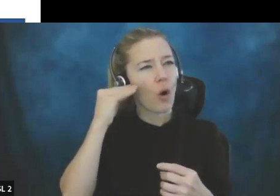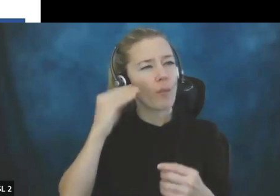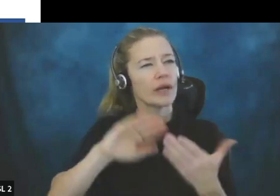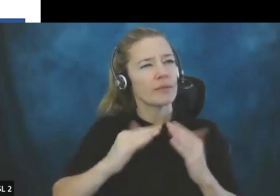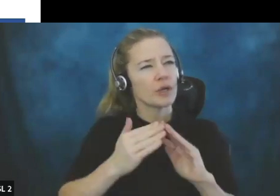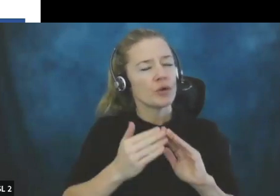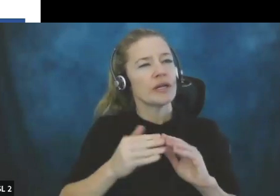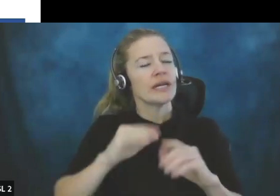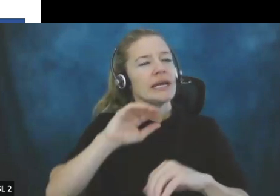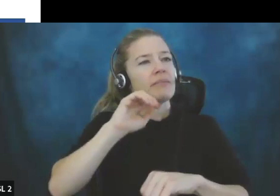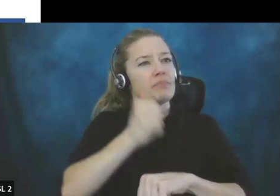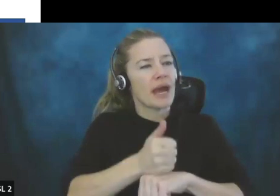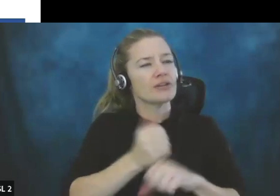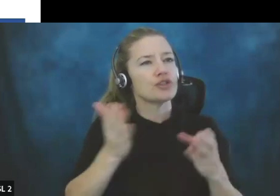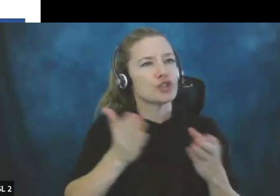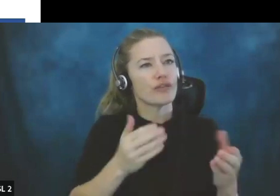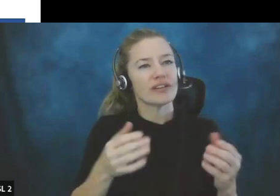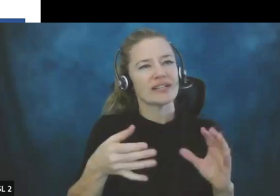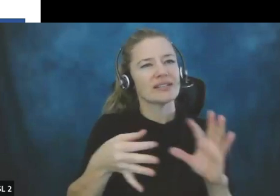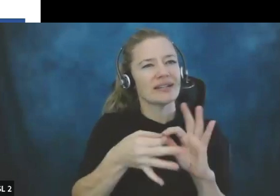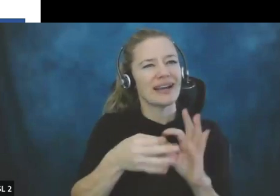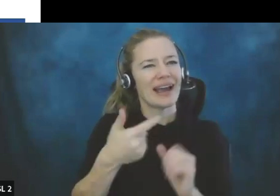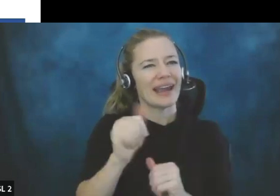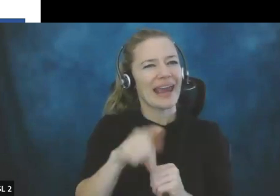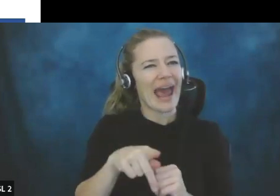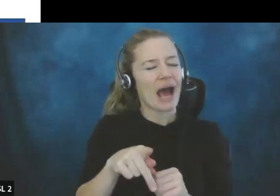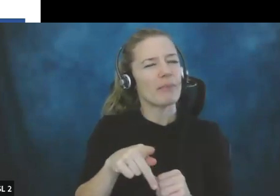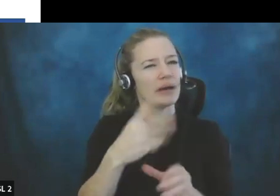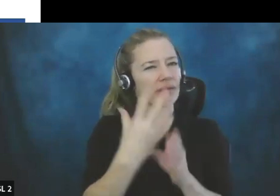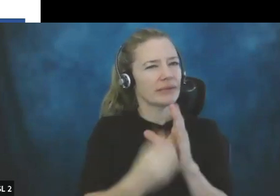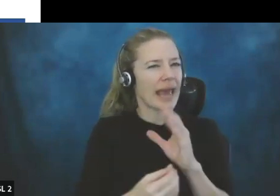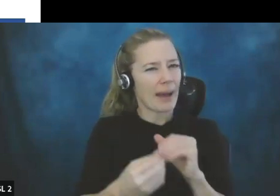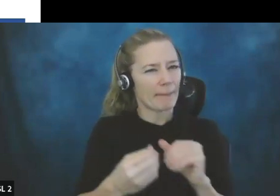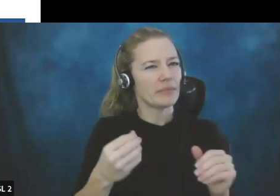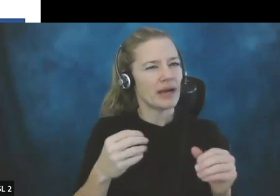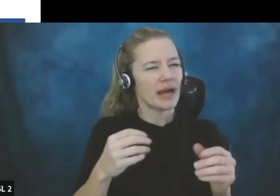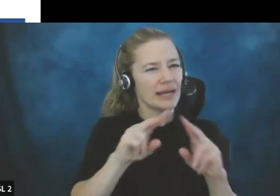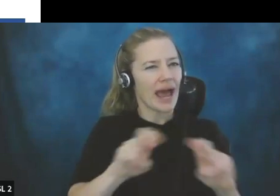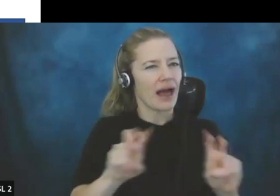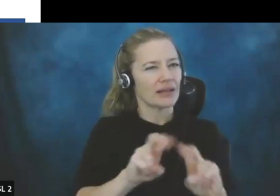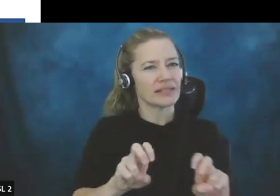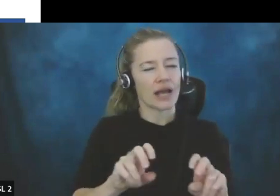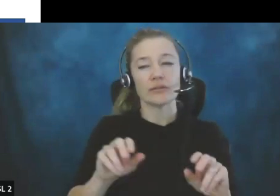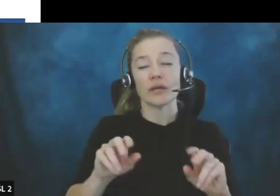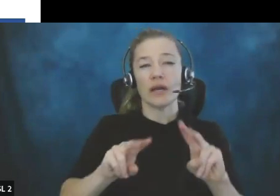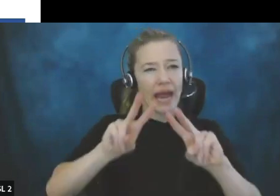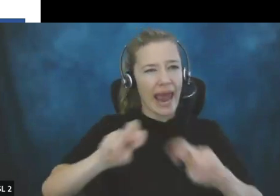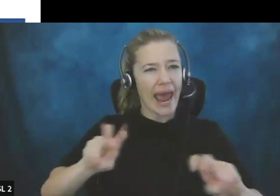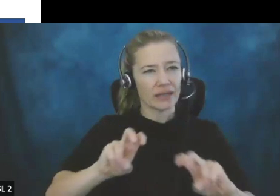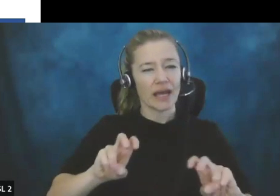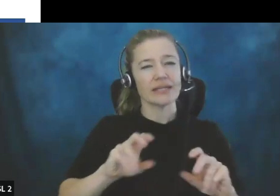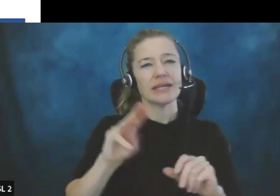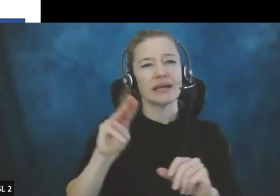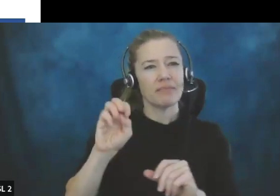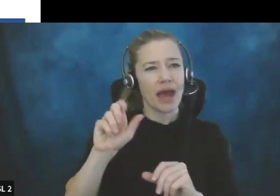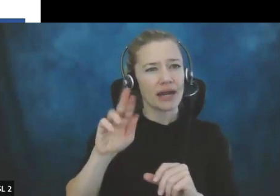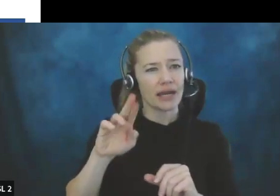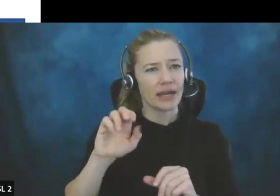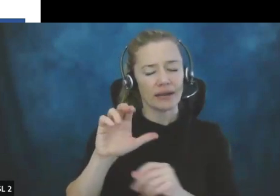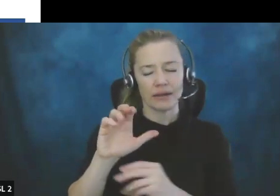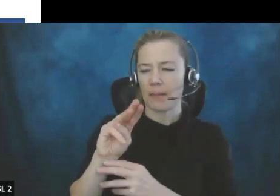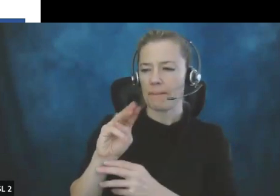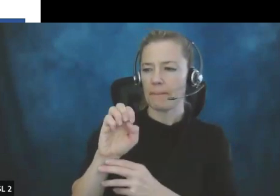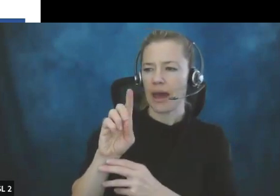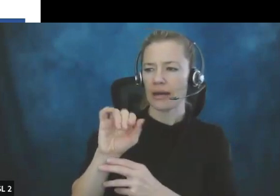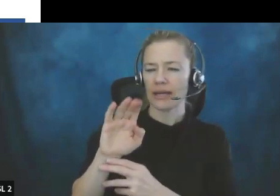doing a home and community-based services gap analysis and roadmap, and so is the Department of Healthcare Services, looking at both